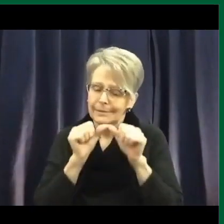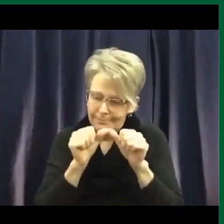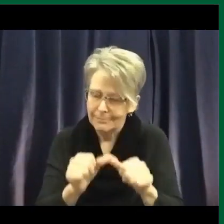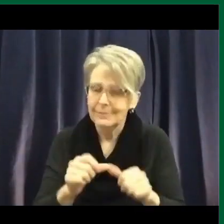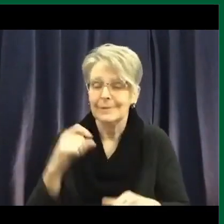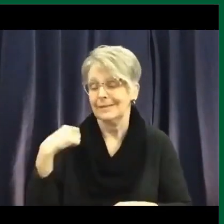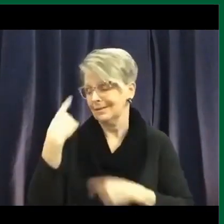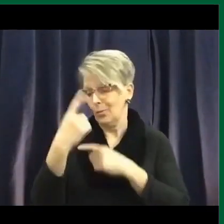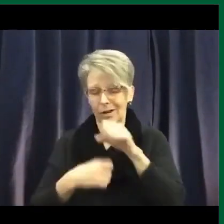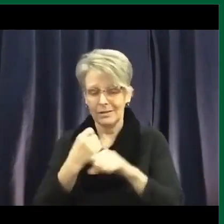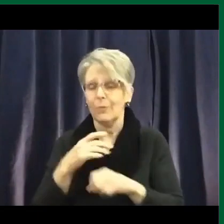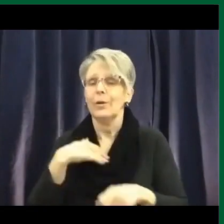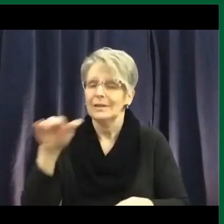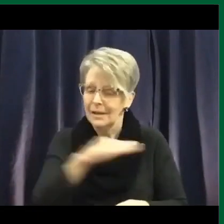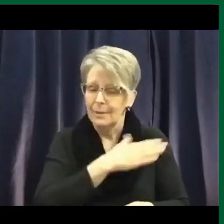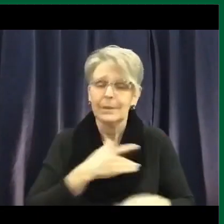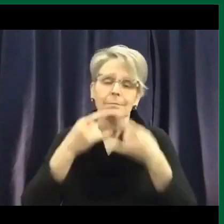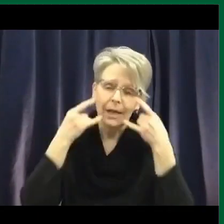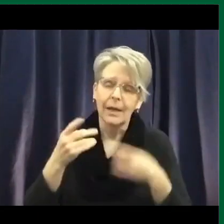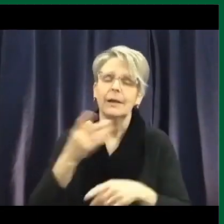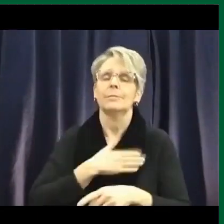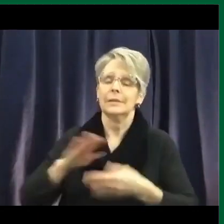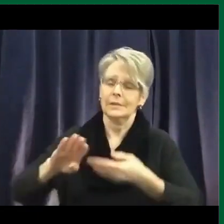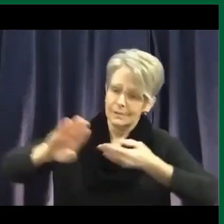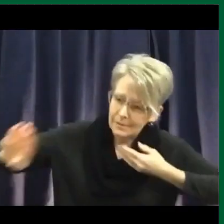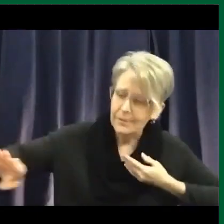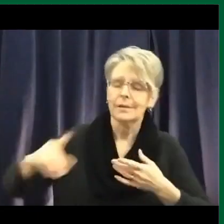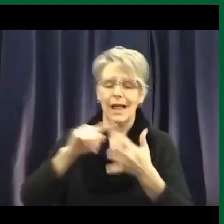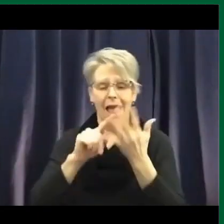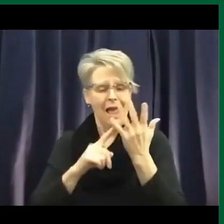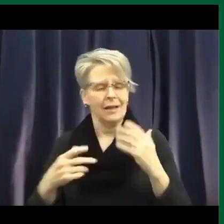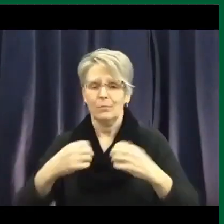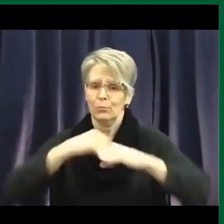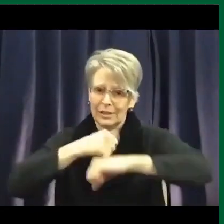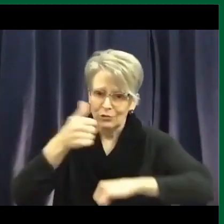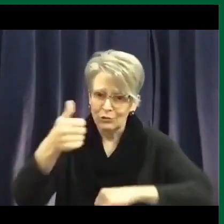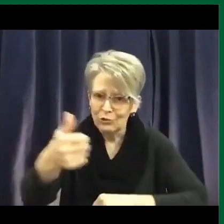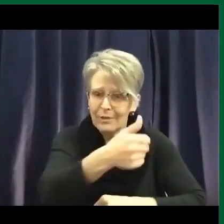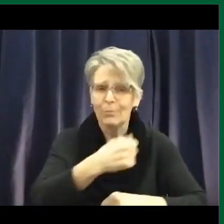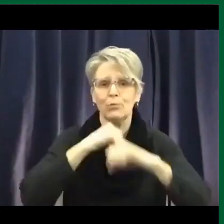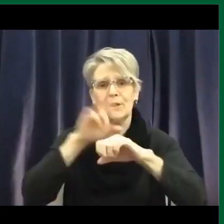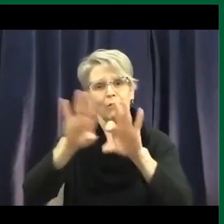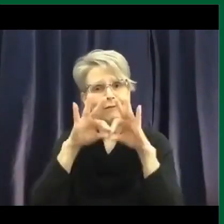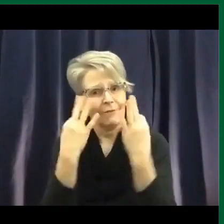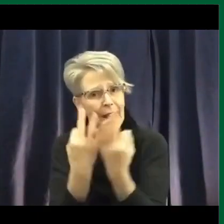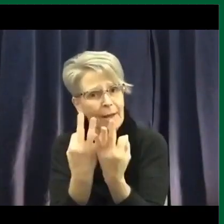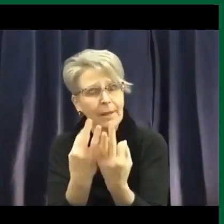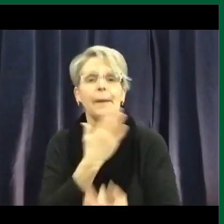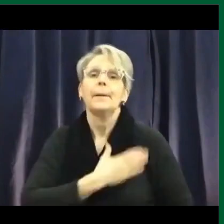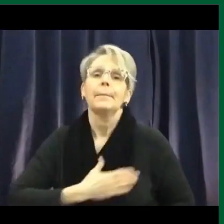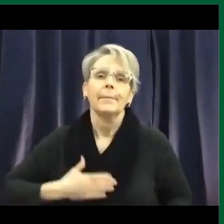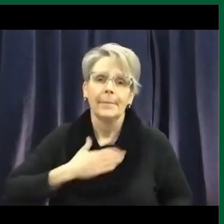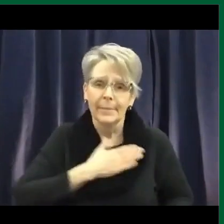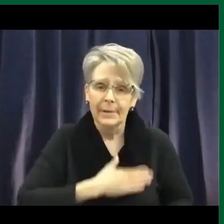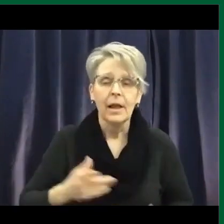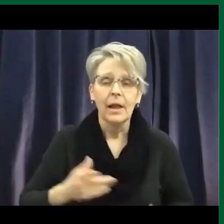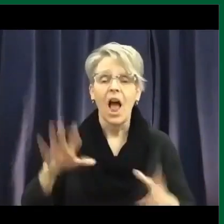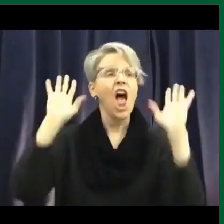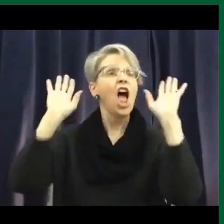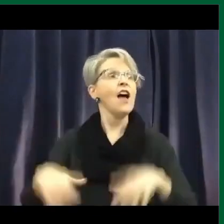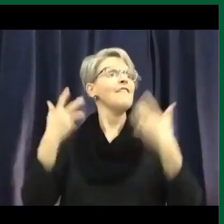keep doing your part to protect yourself and your family members in the weeks ahead. So please, don't stop now.